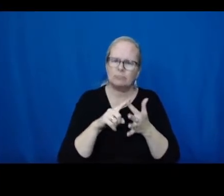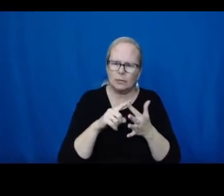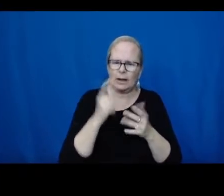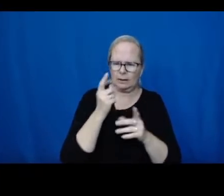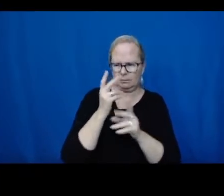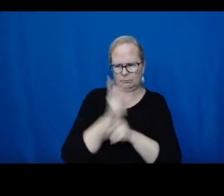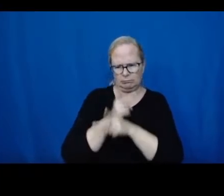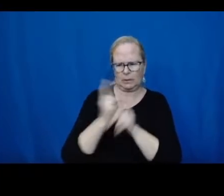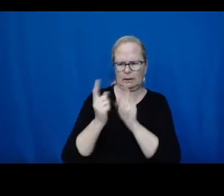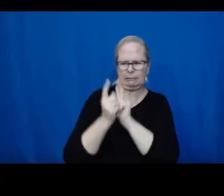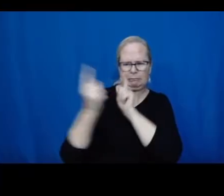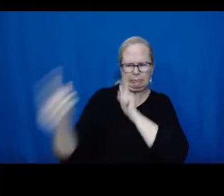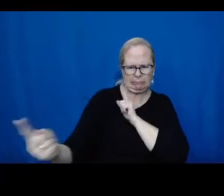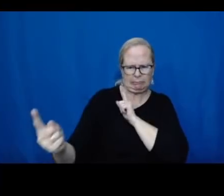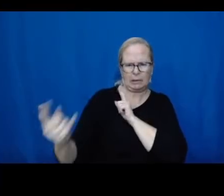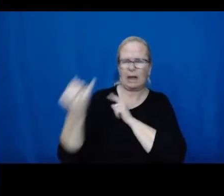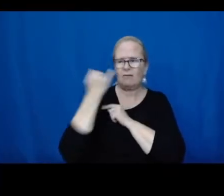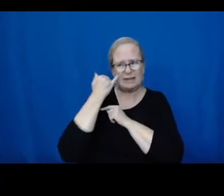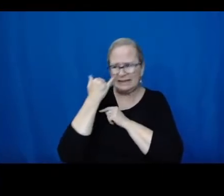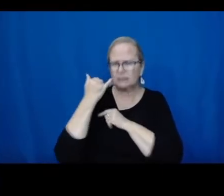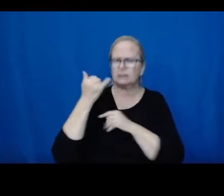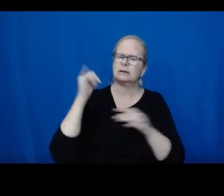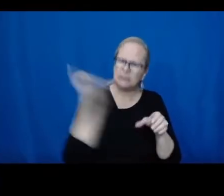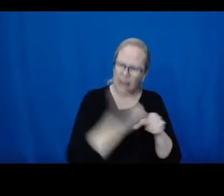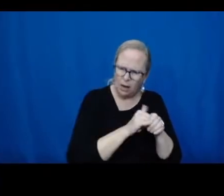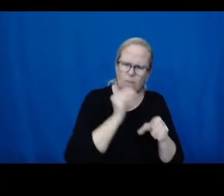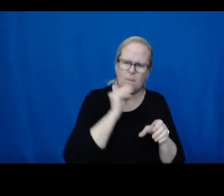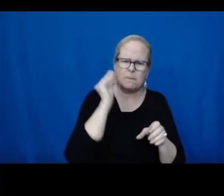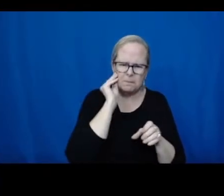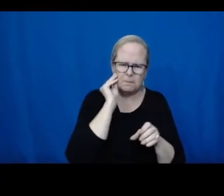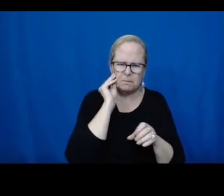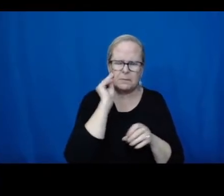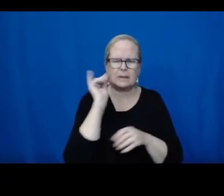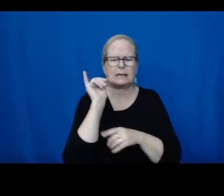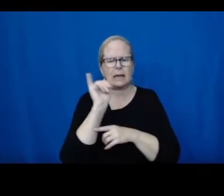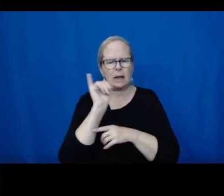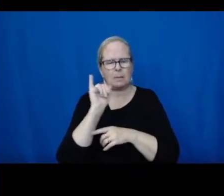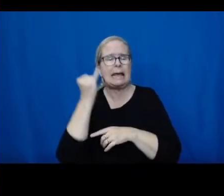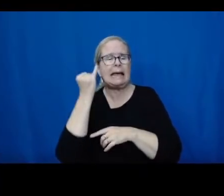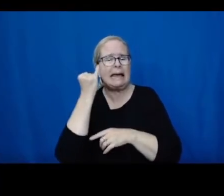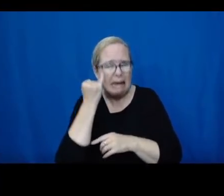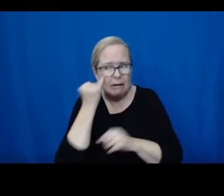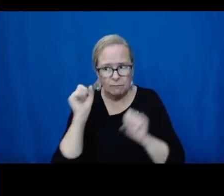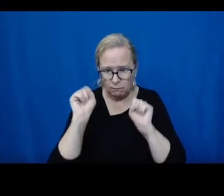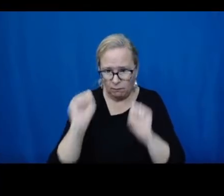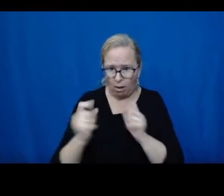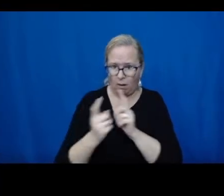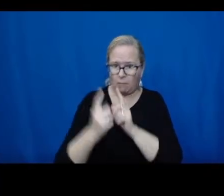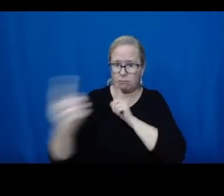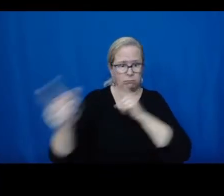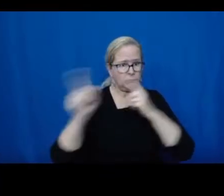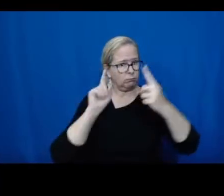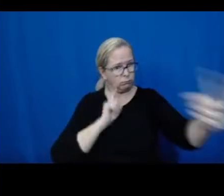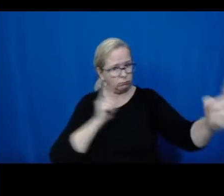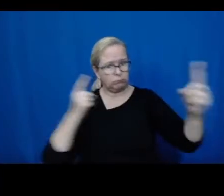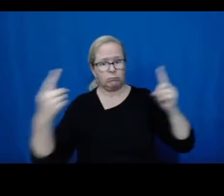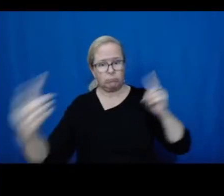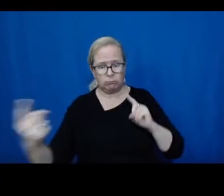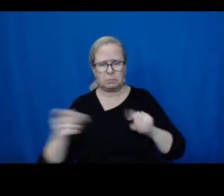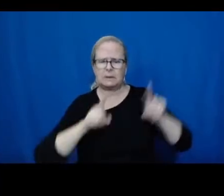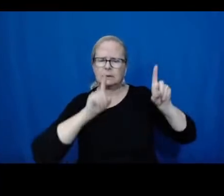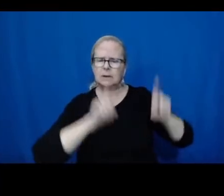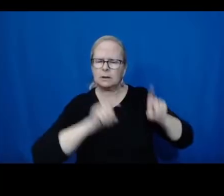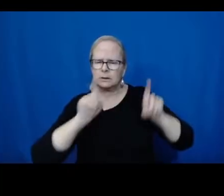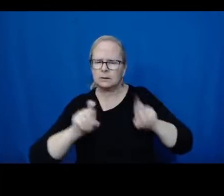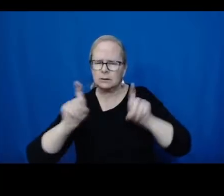they can, and keeping testing low. So you go loco or low COVID, and when